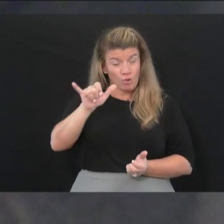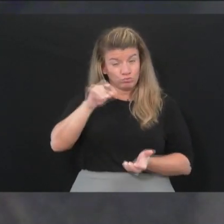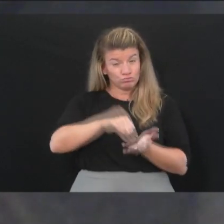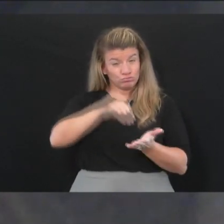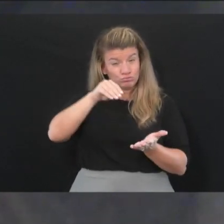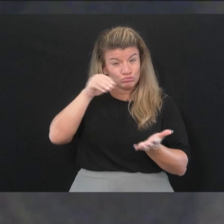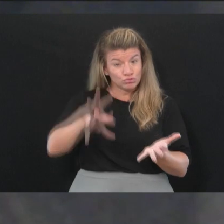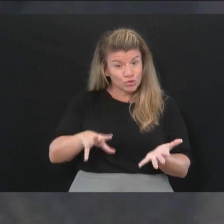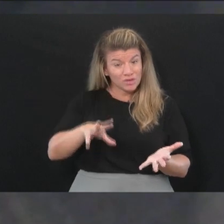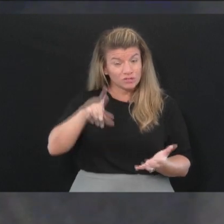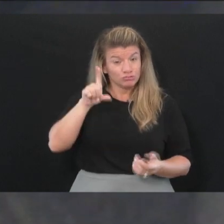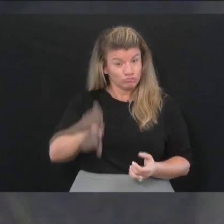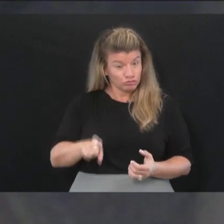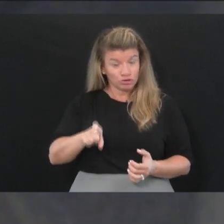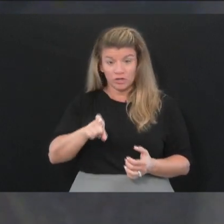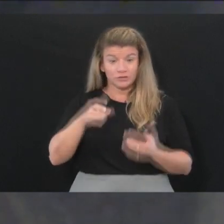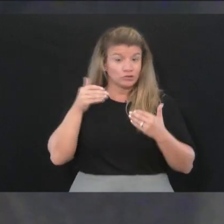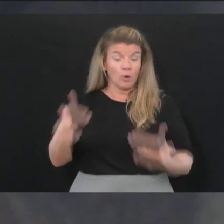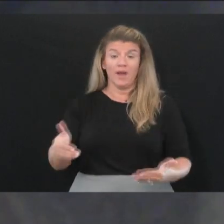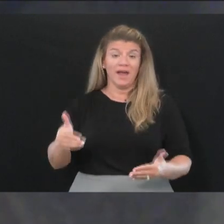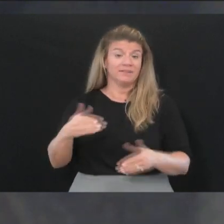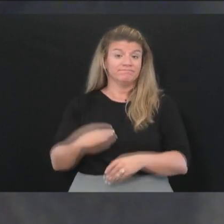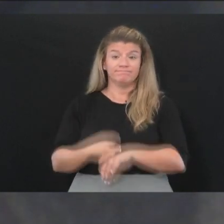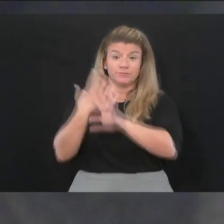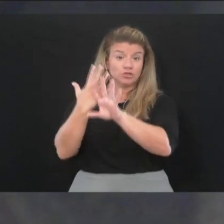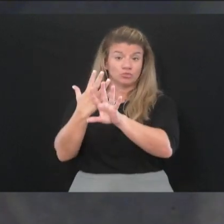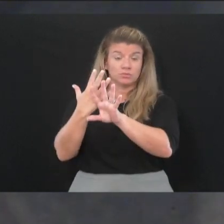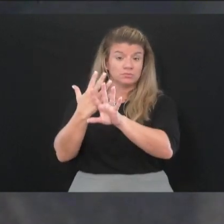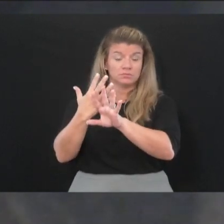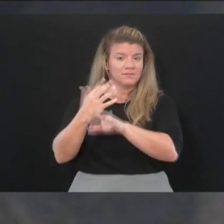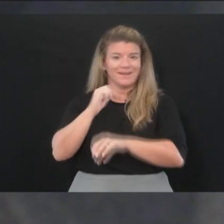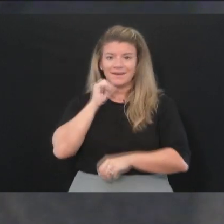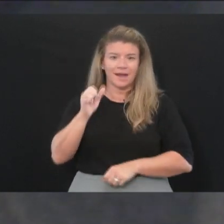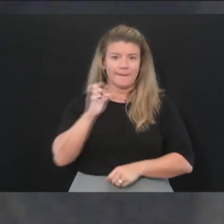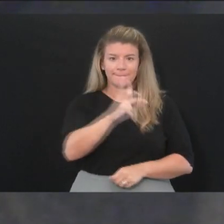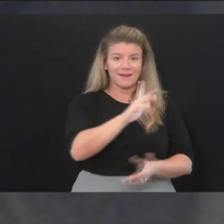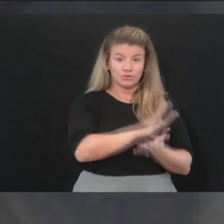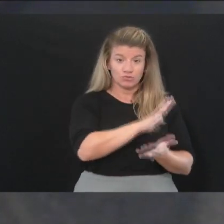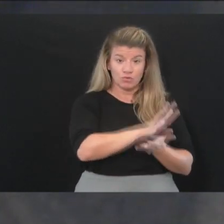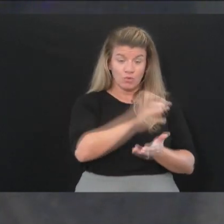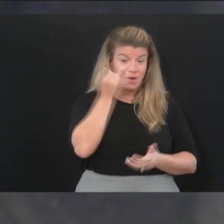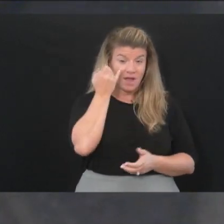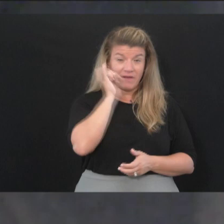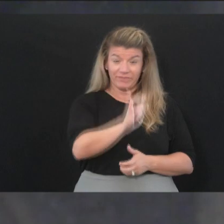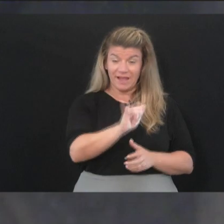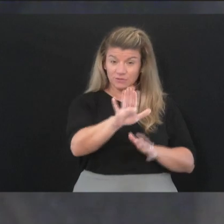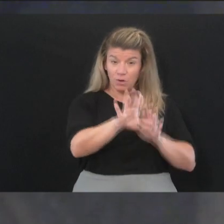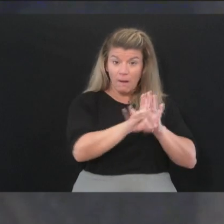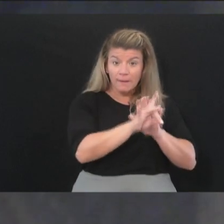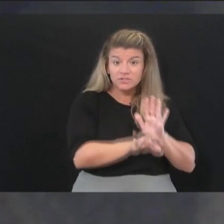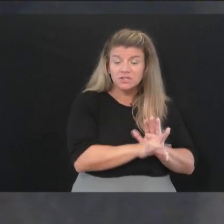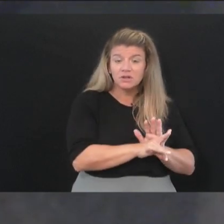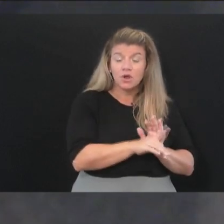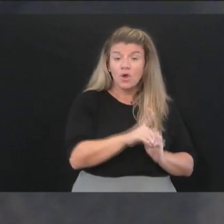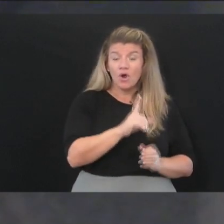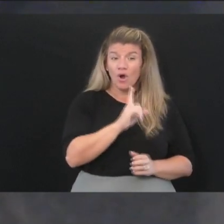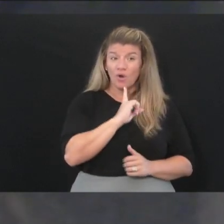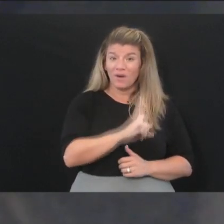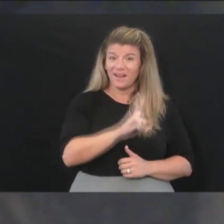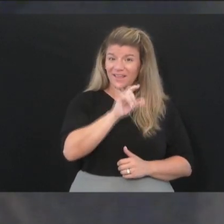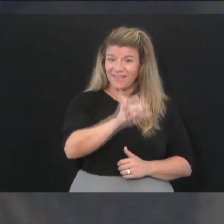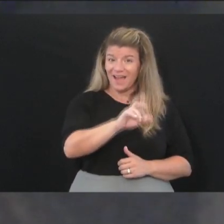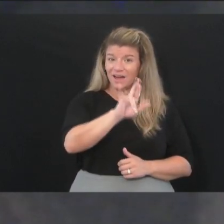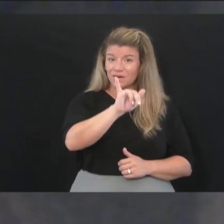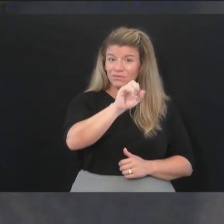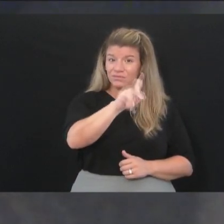all virtual in the fall rather than going back to school, if that is an option? Or do they risk taking the